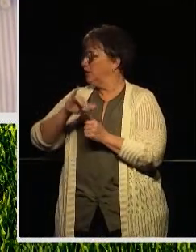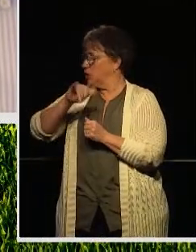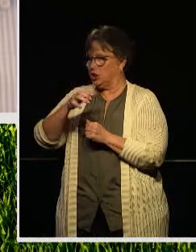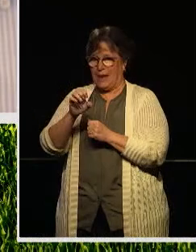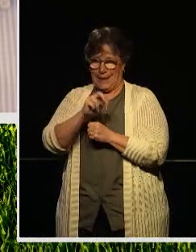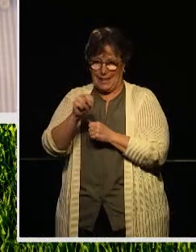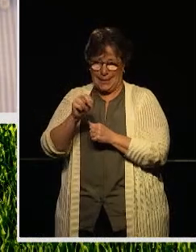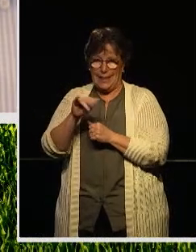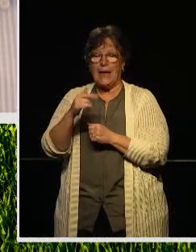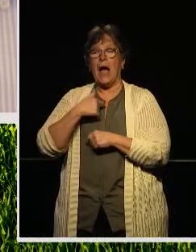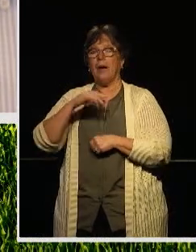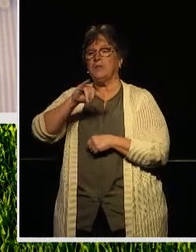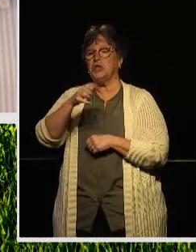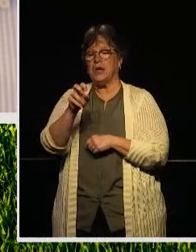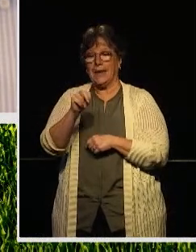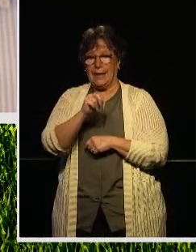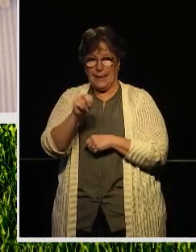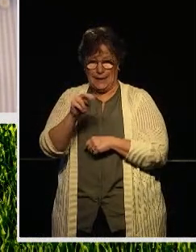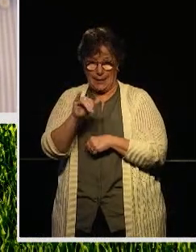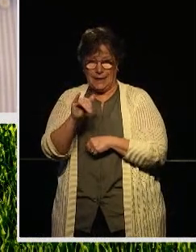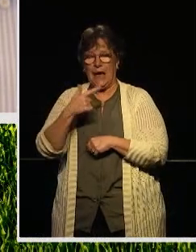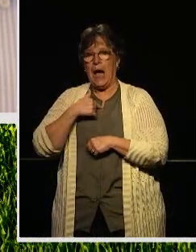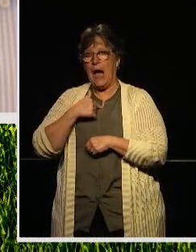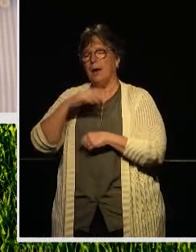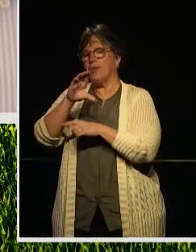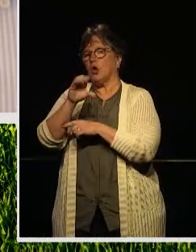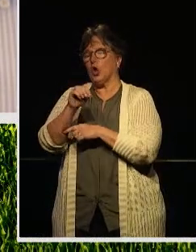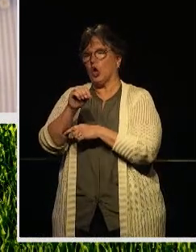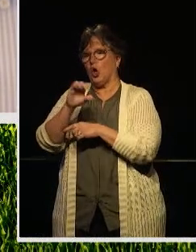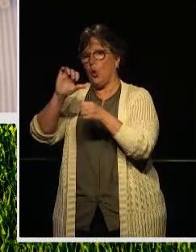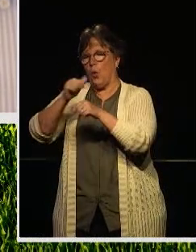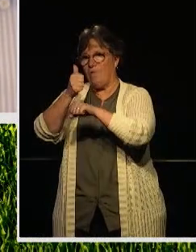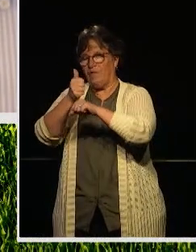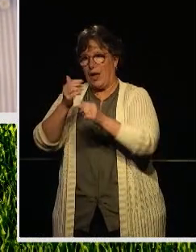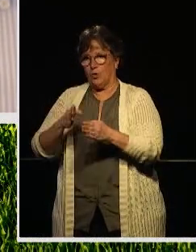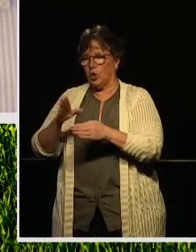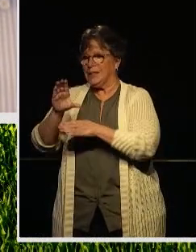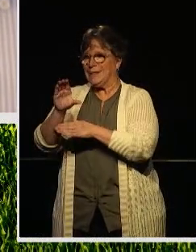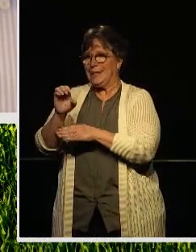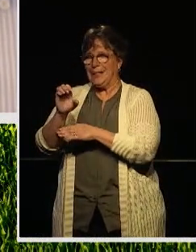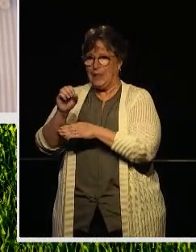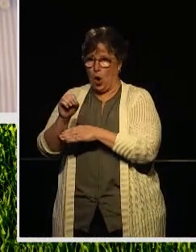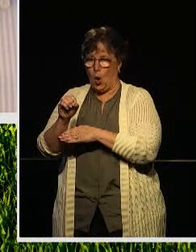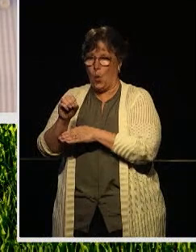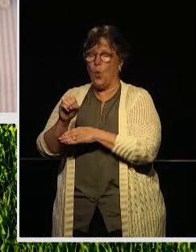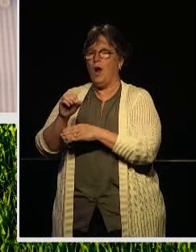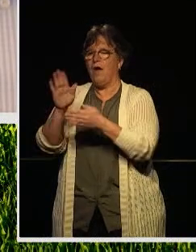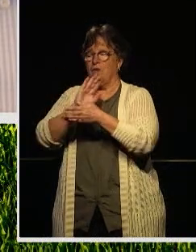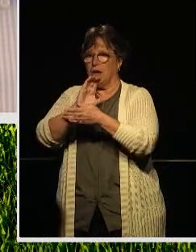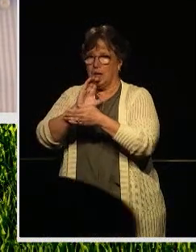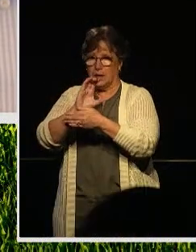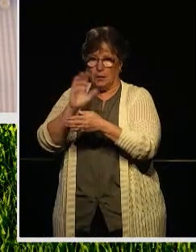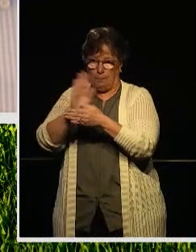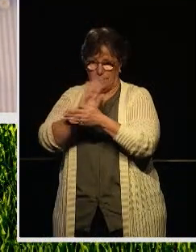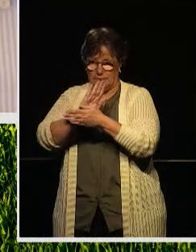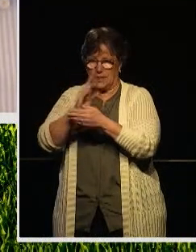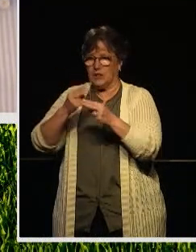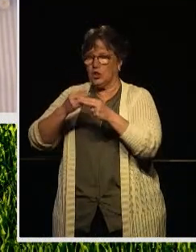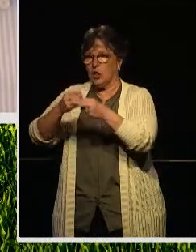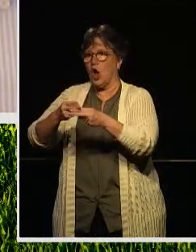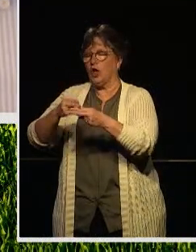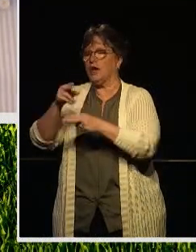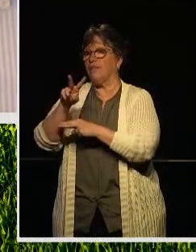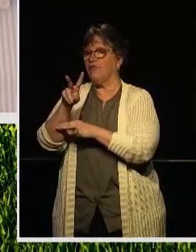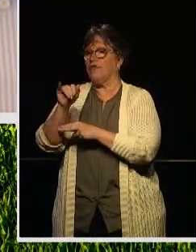Hi, everyone. So I'm Jenny Lemieux. I'm the co-founder and CEO of a company called Vivid Machines, and we were lucky enough to be a Grow